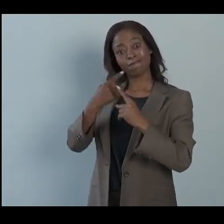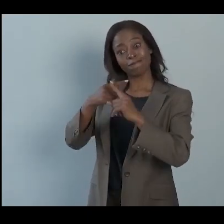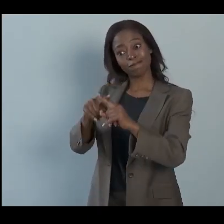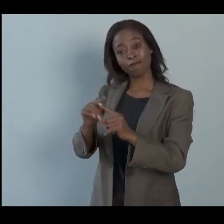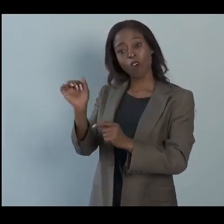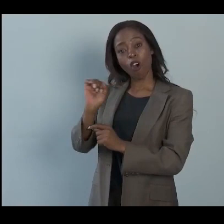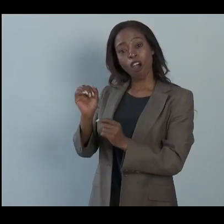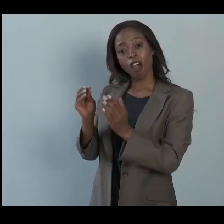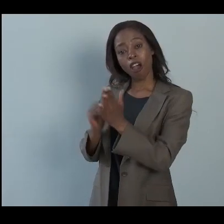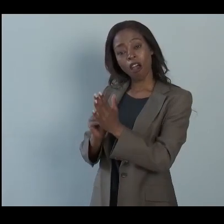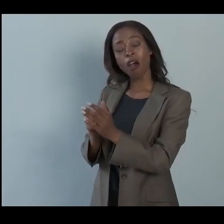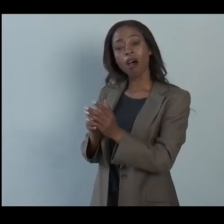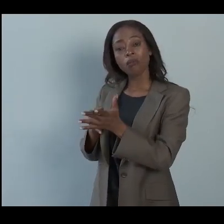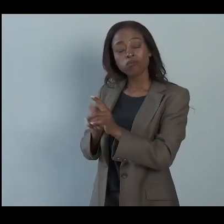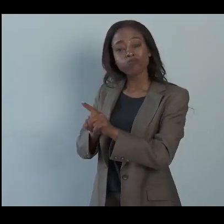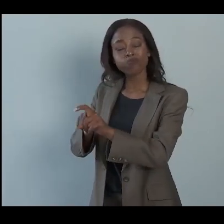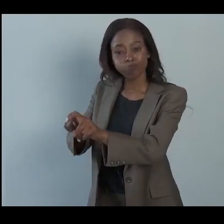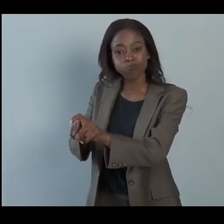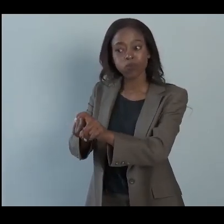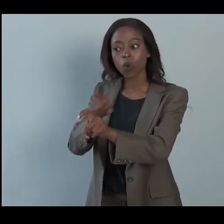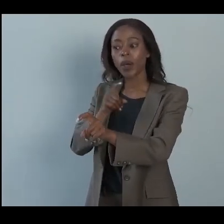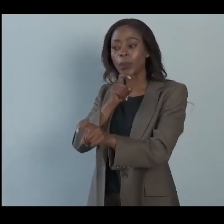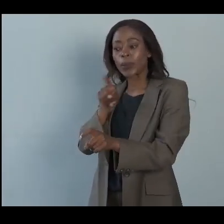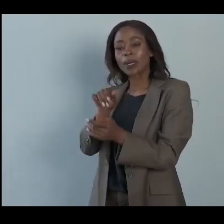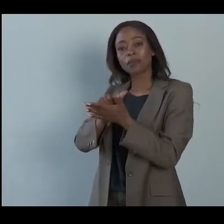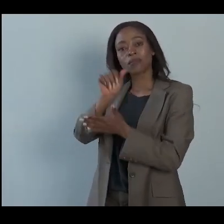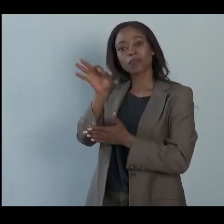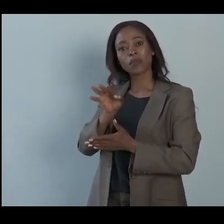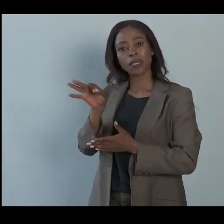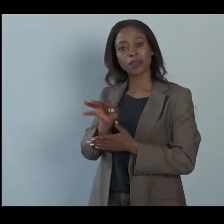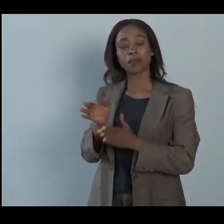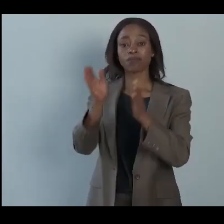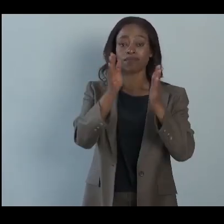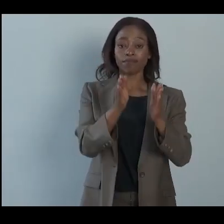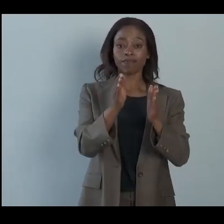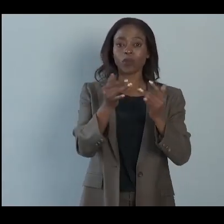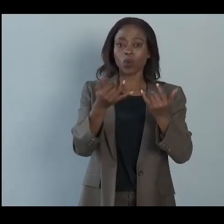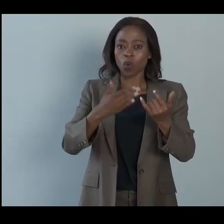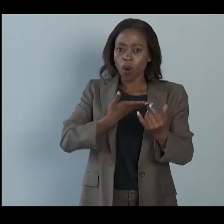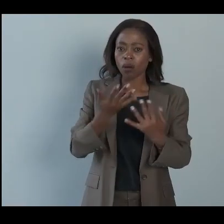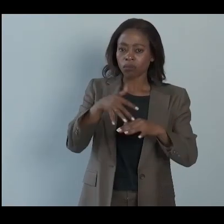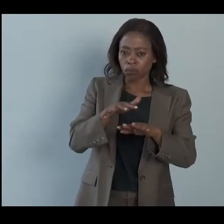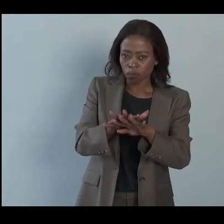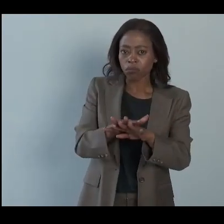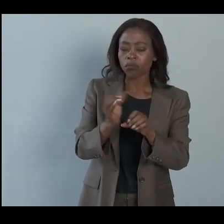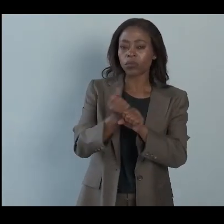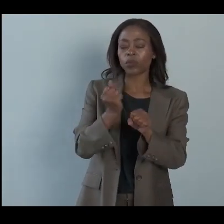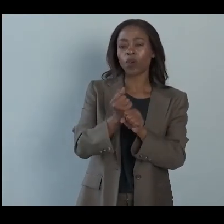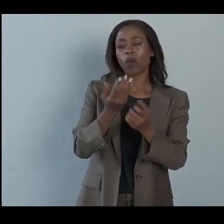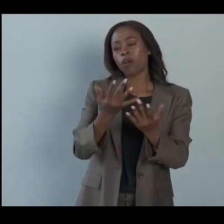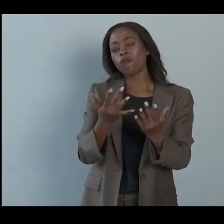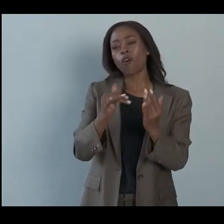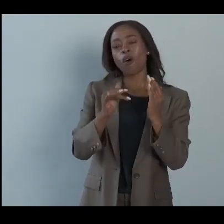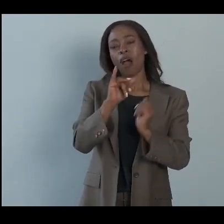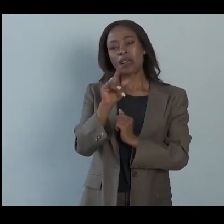where we are targeting an operating profit margin north of 16%. Achieving a combined operating profit margin for our IT services